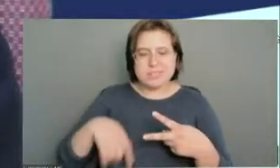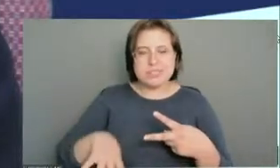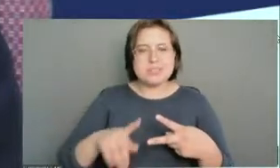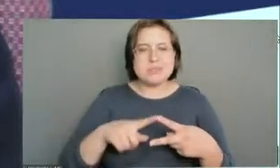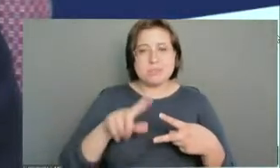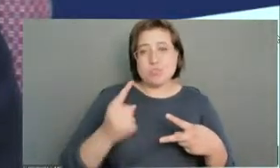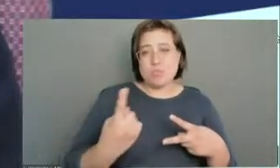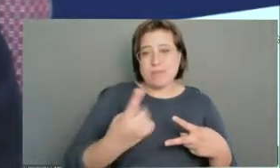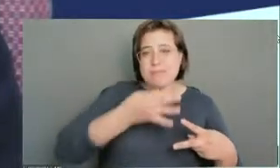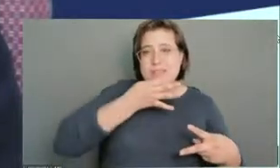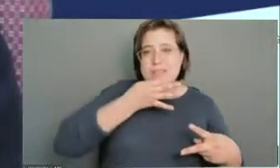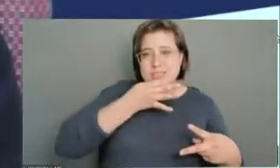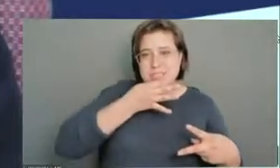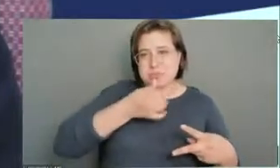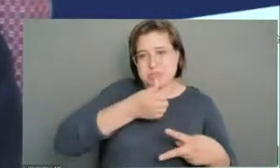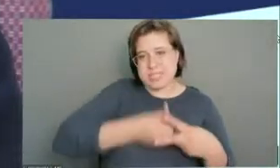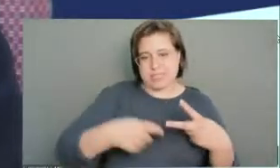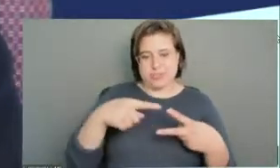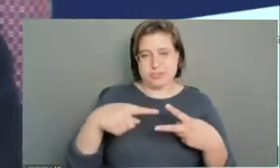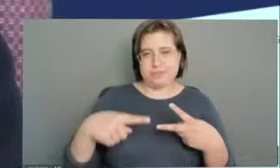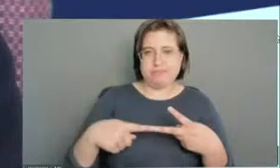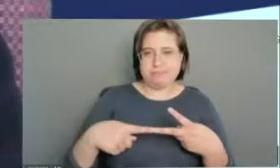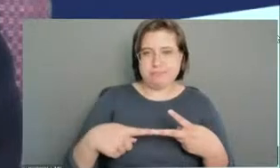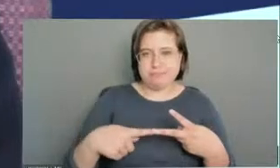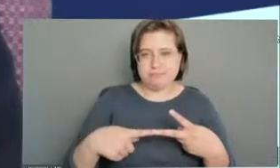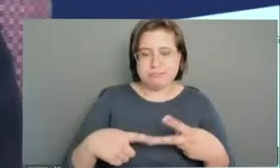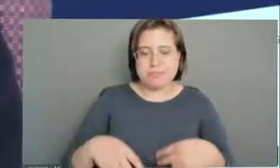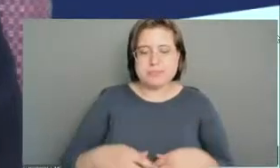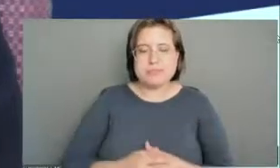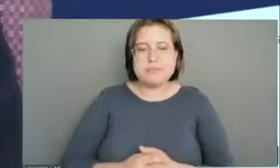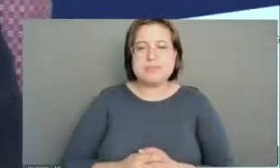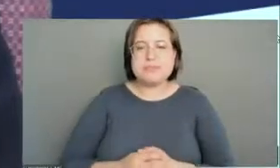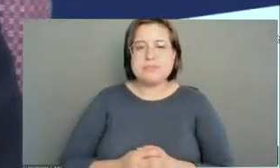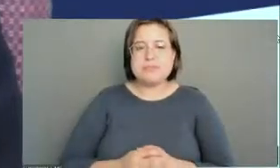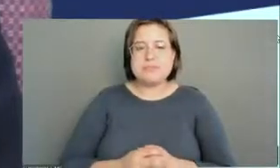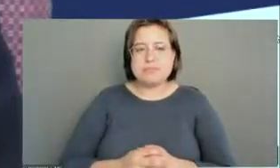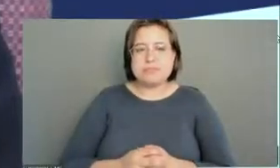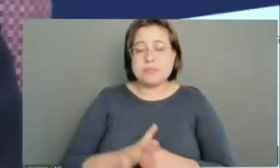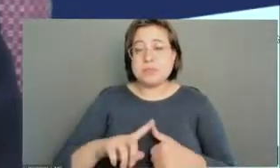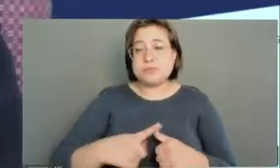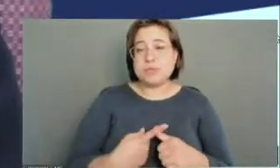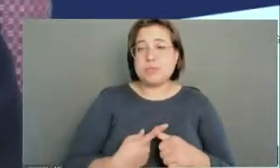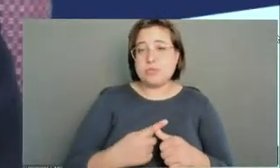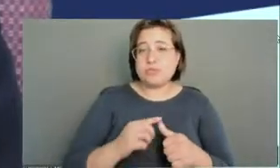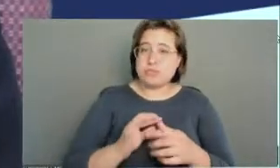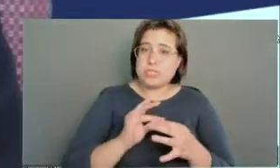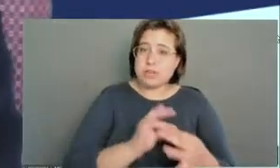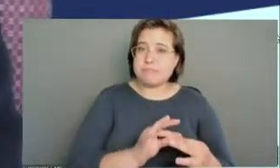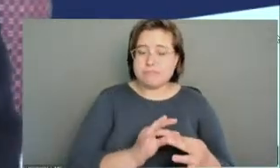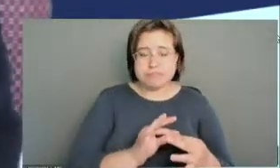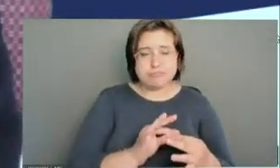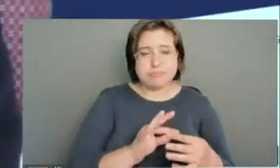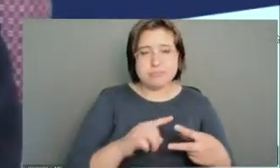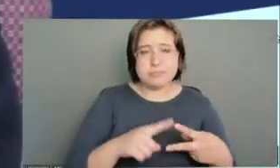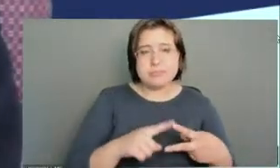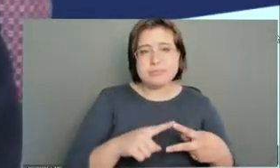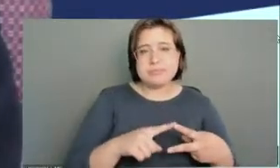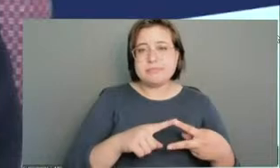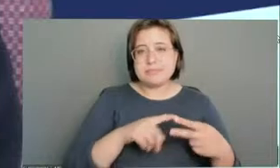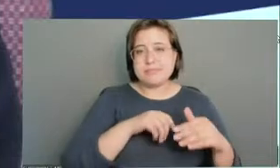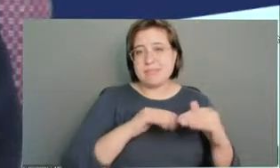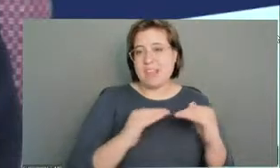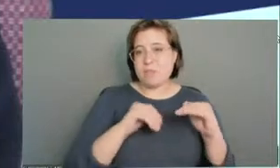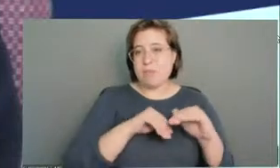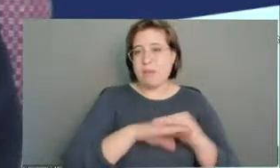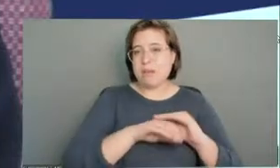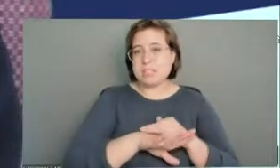expert in each of those priority areas. First, regarding access, equitable access